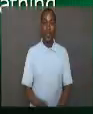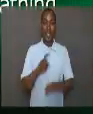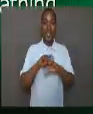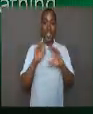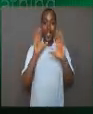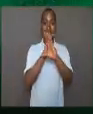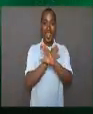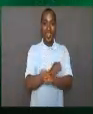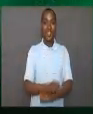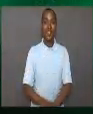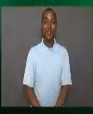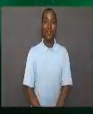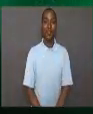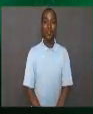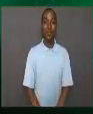Time's up.